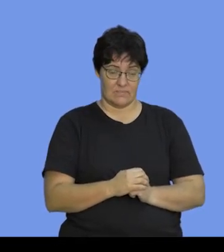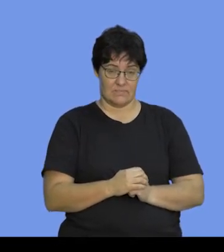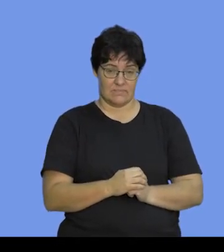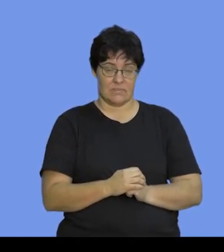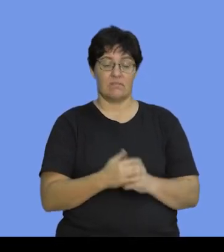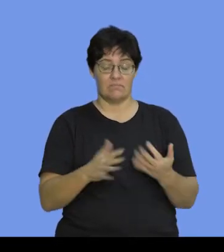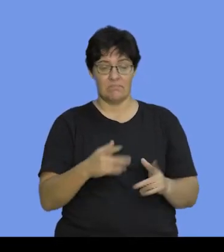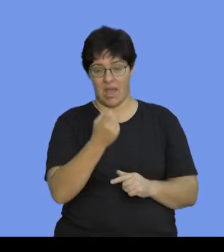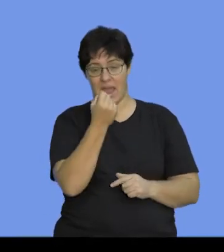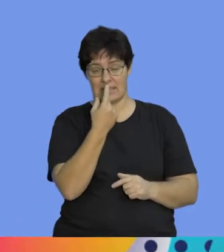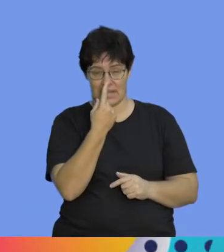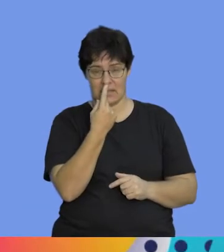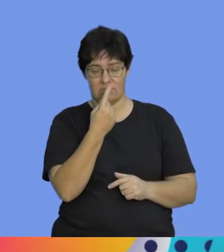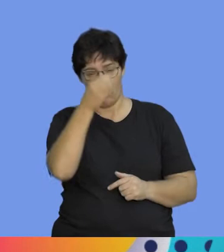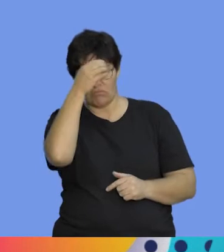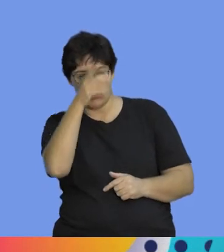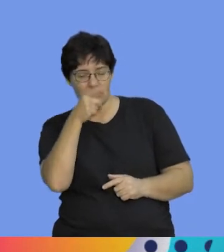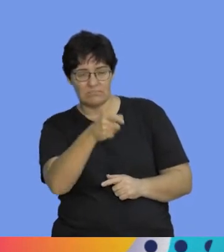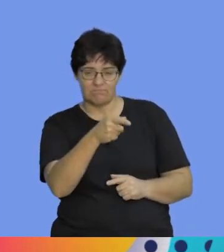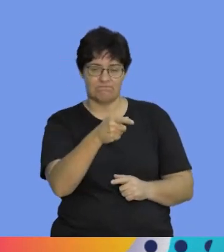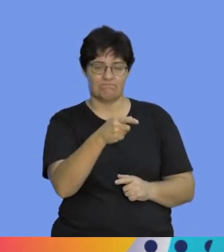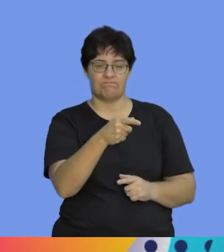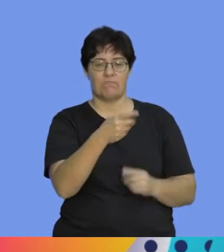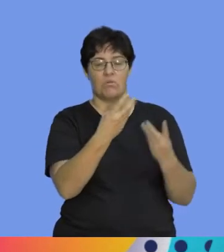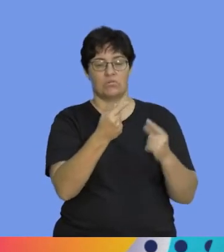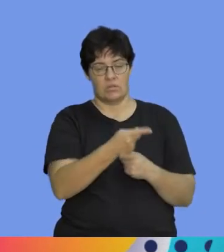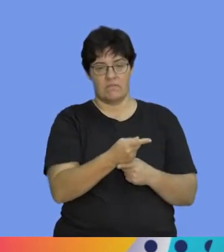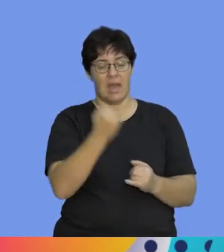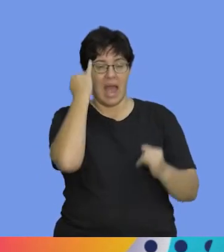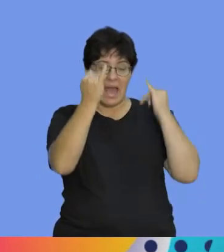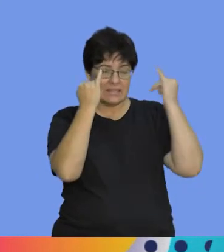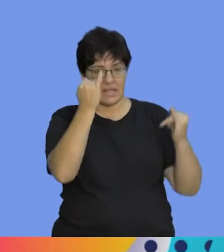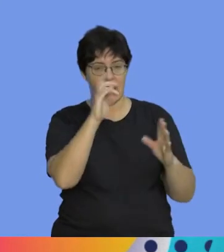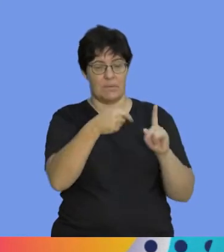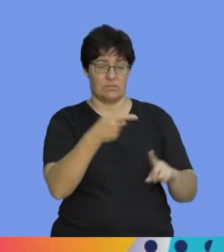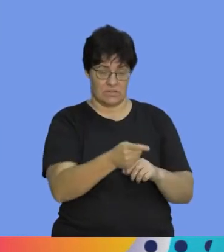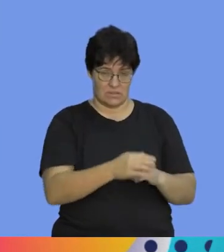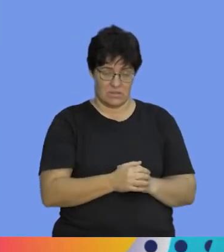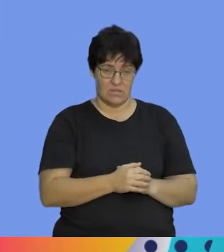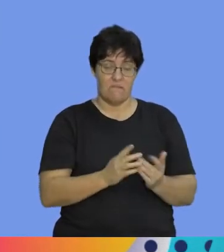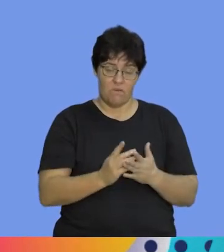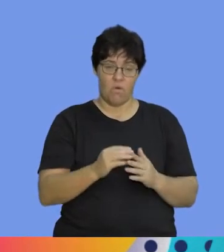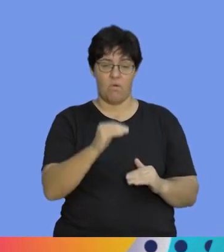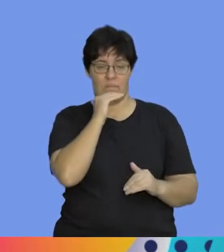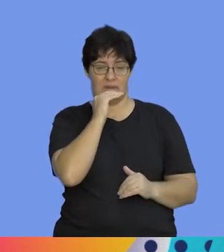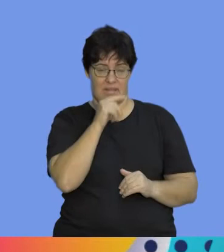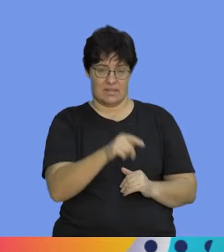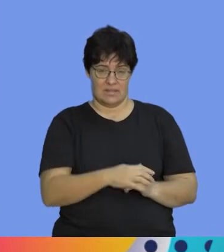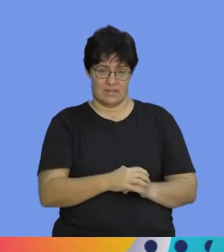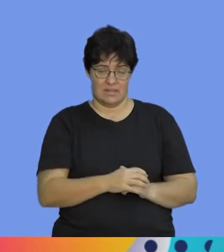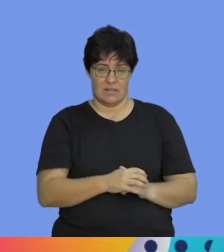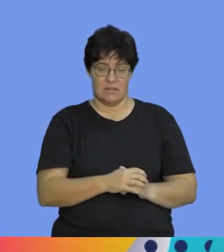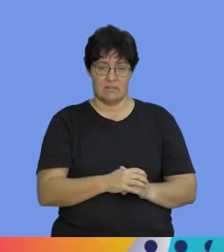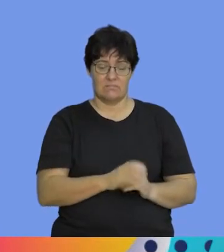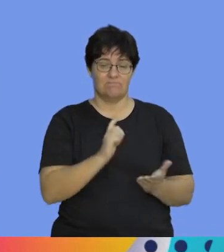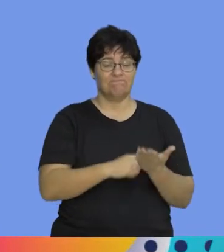as, you know, understanding the concept of concentration, which the big idea around it in terms of the definition is that, you know, when we